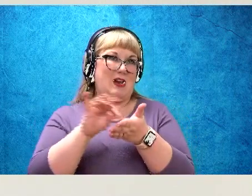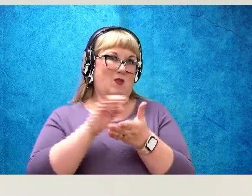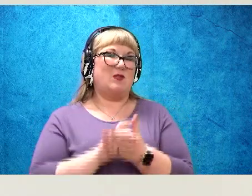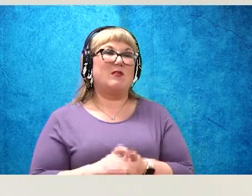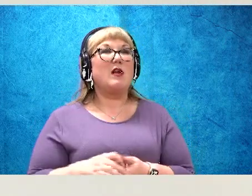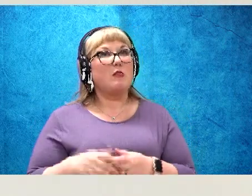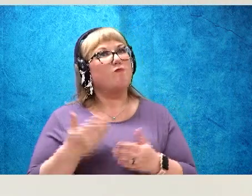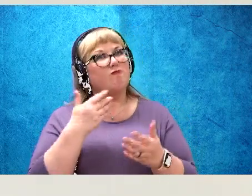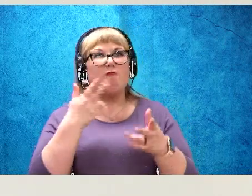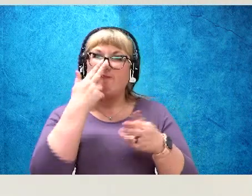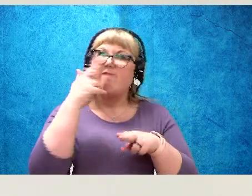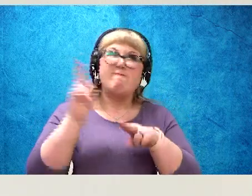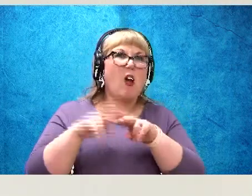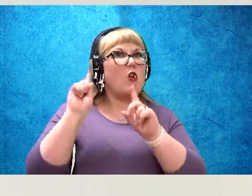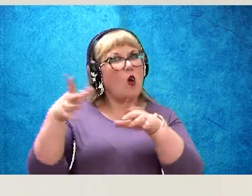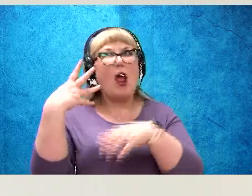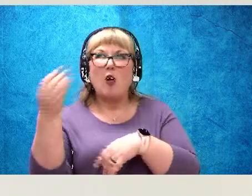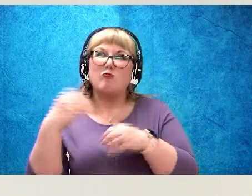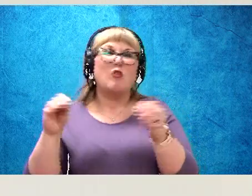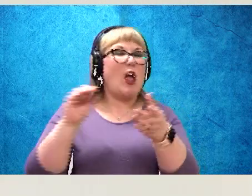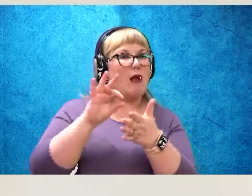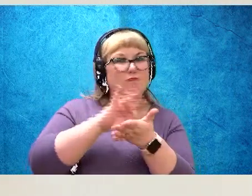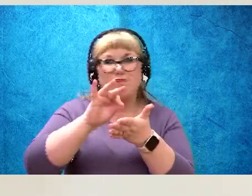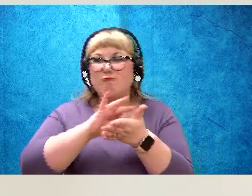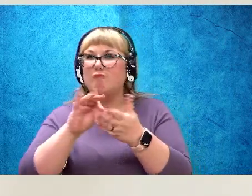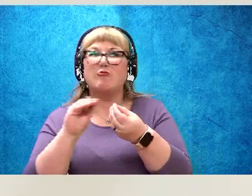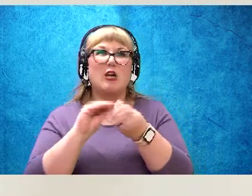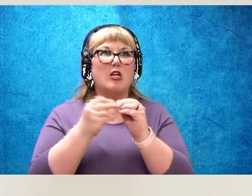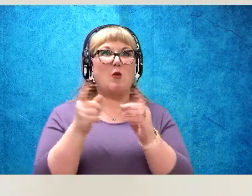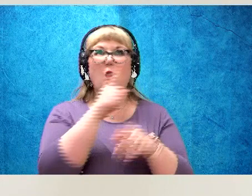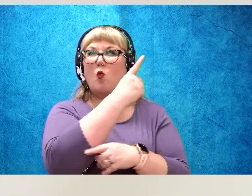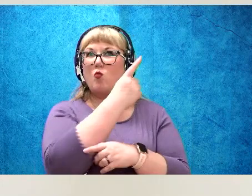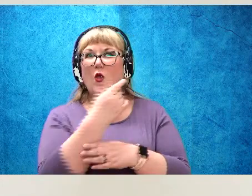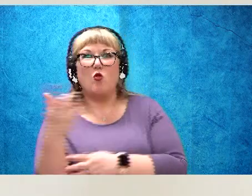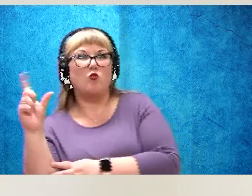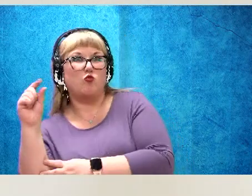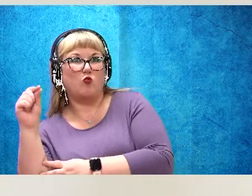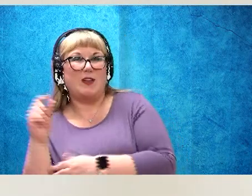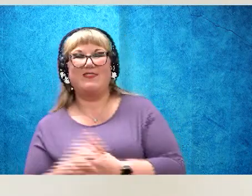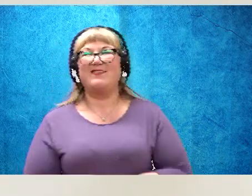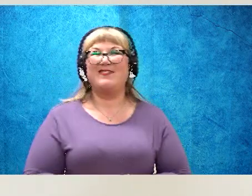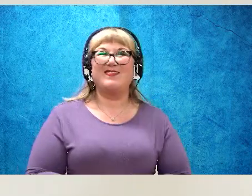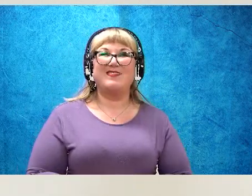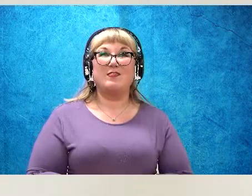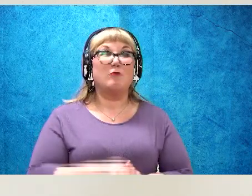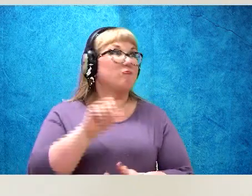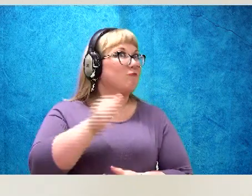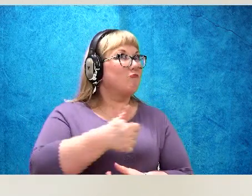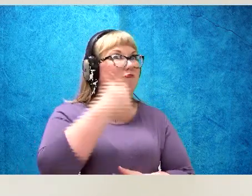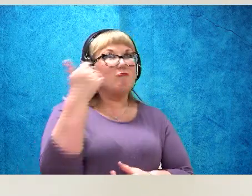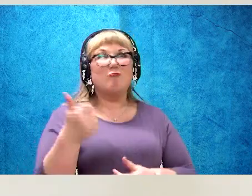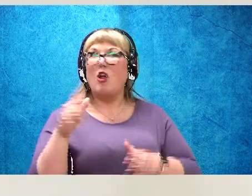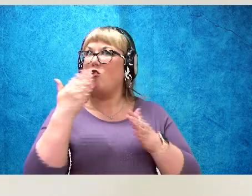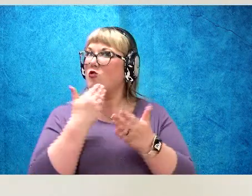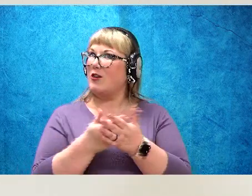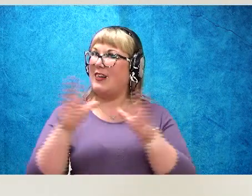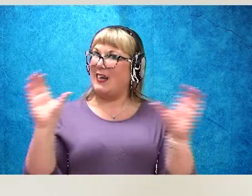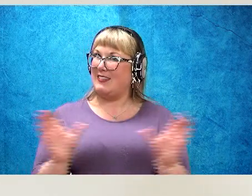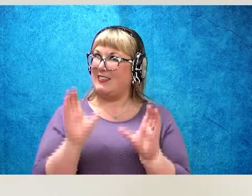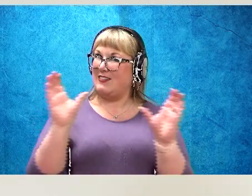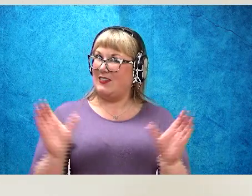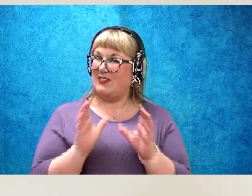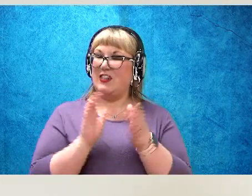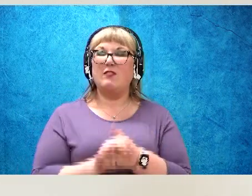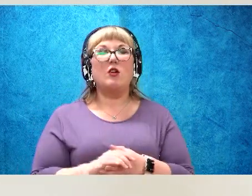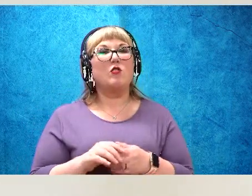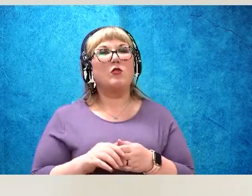get moving and practice counting those numbers from 1 to 20. Another great activity to